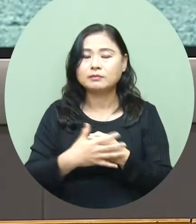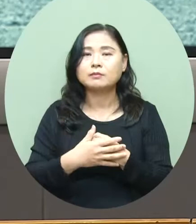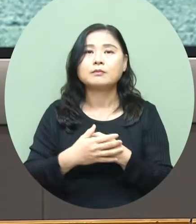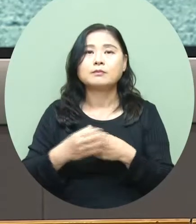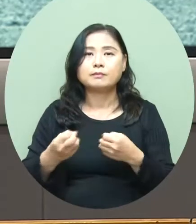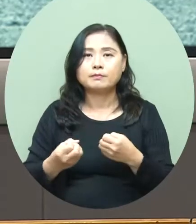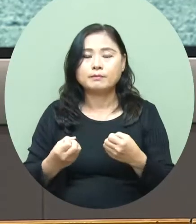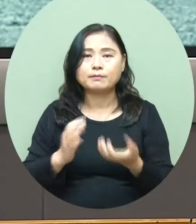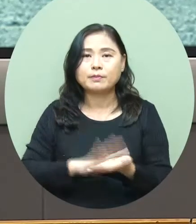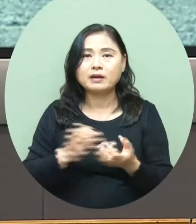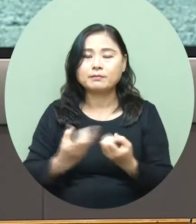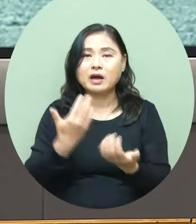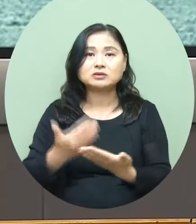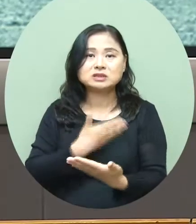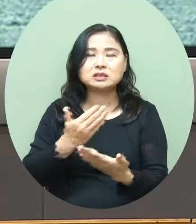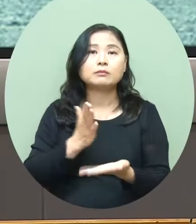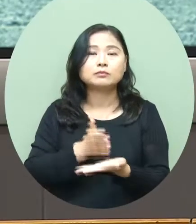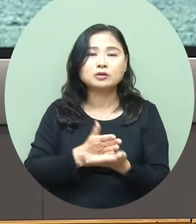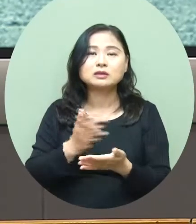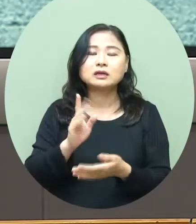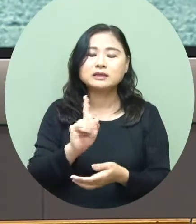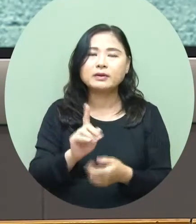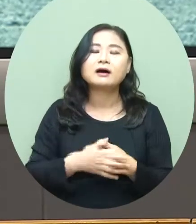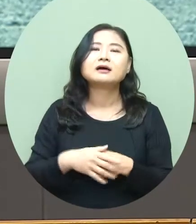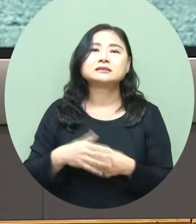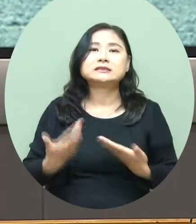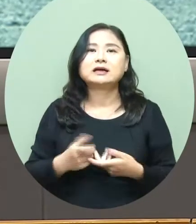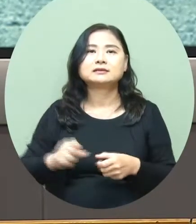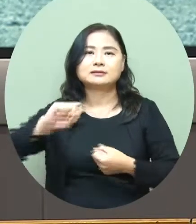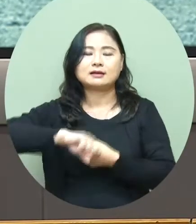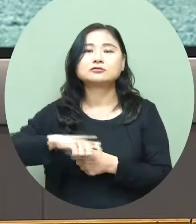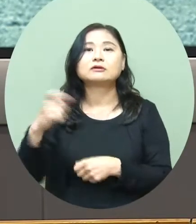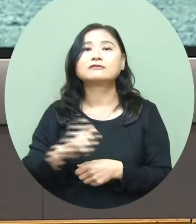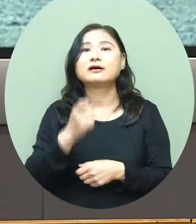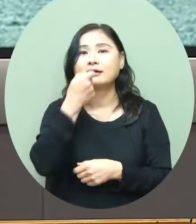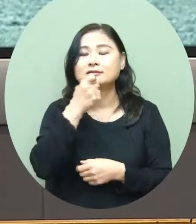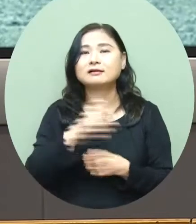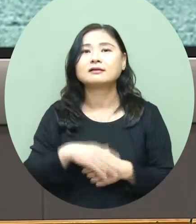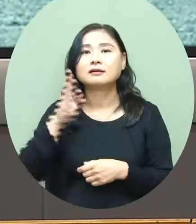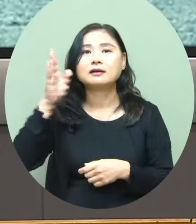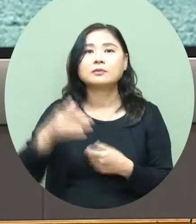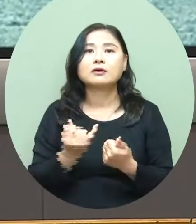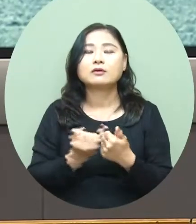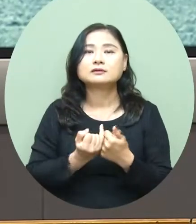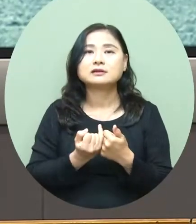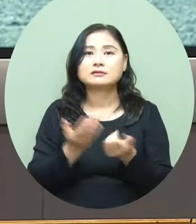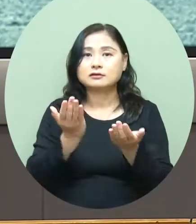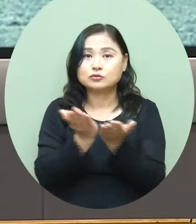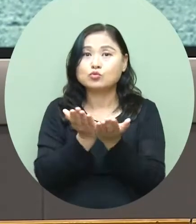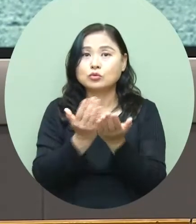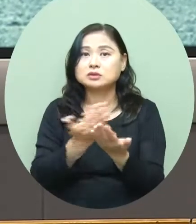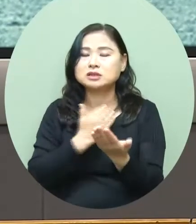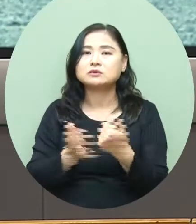But then this time round, things are different than that for the fourth wave, because the fifth wave,